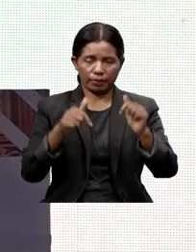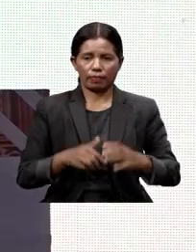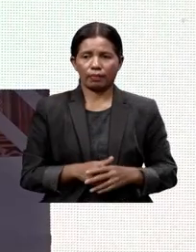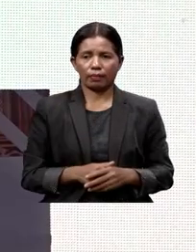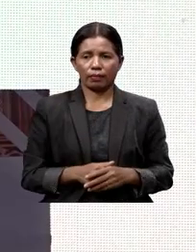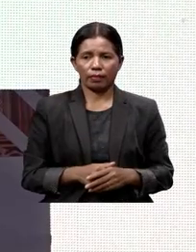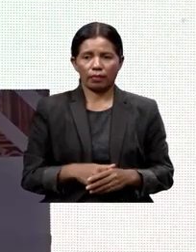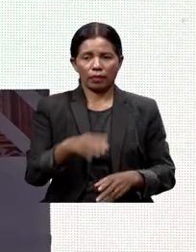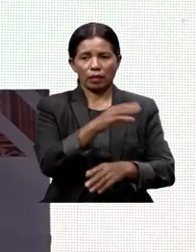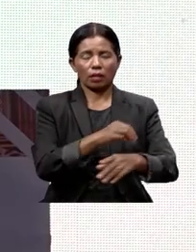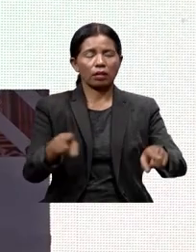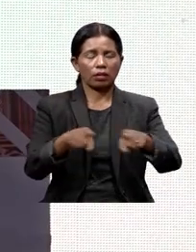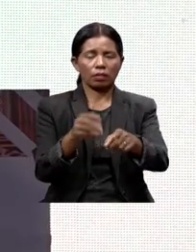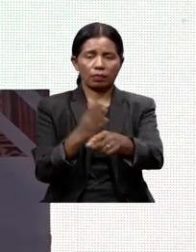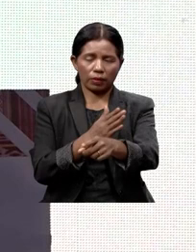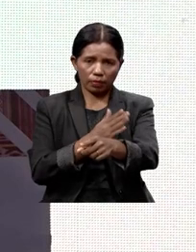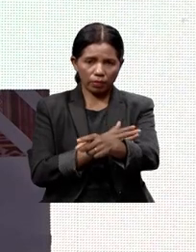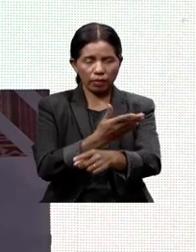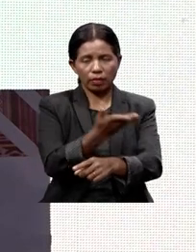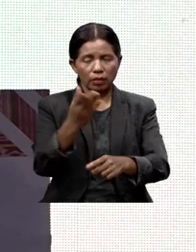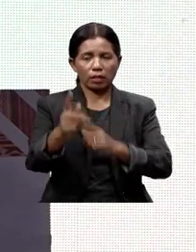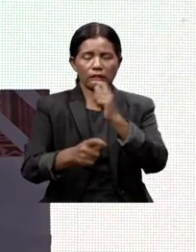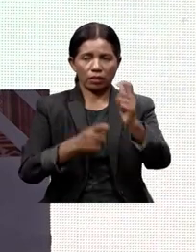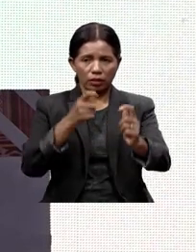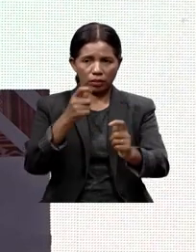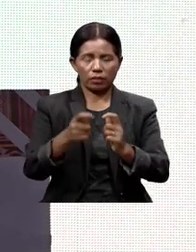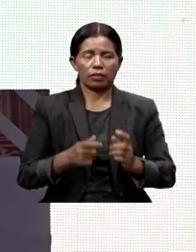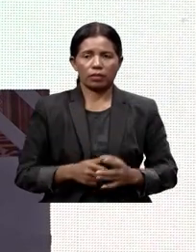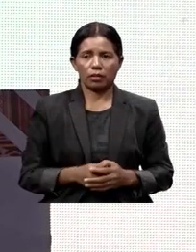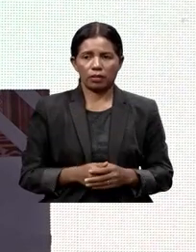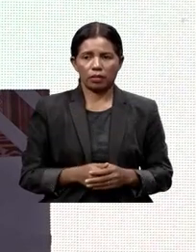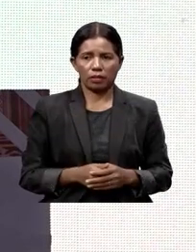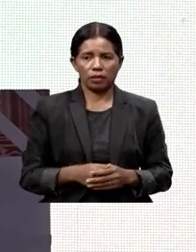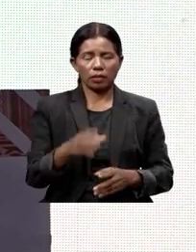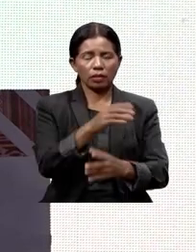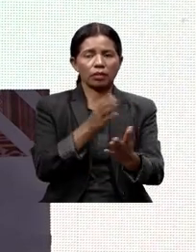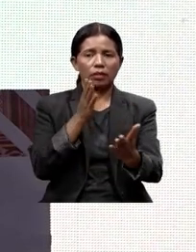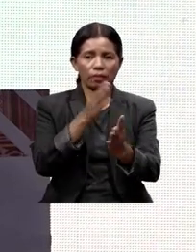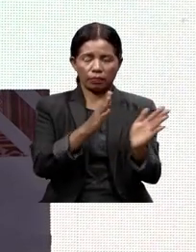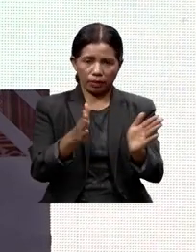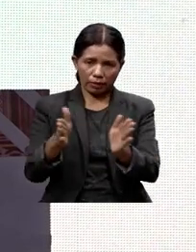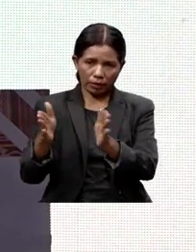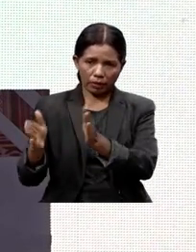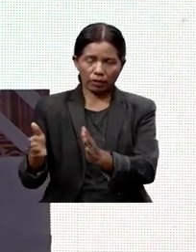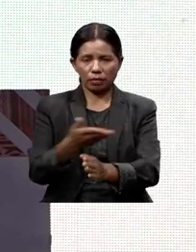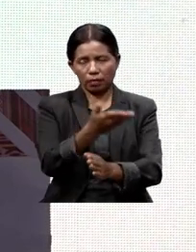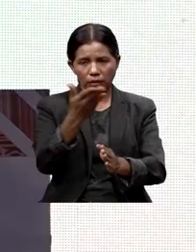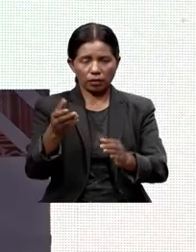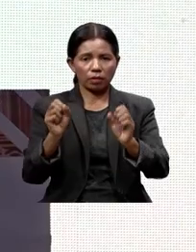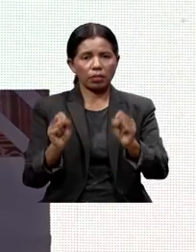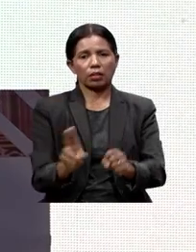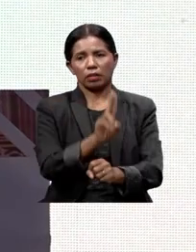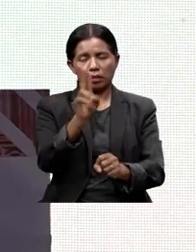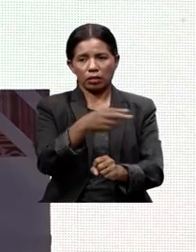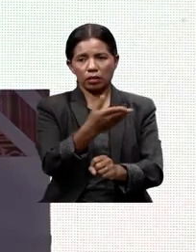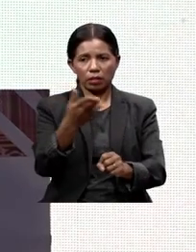And it will promote tourism, and the crypto payment will also be useful